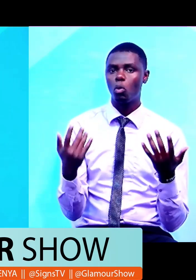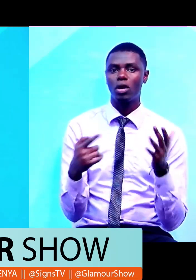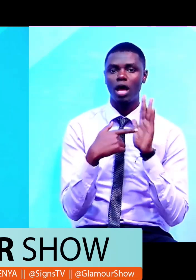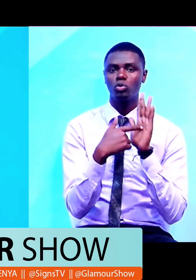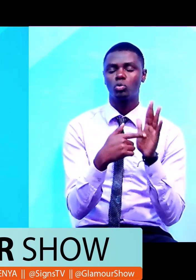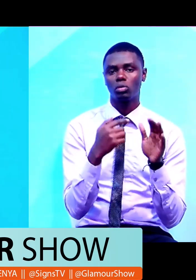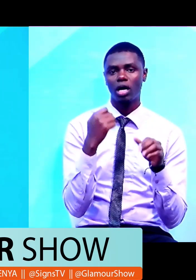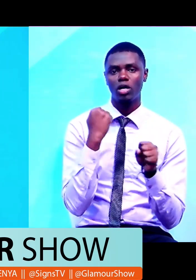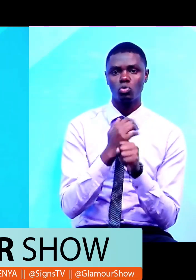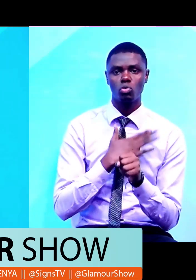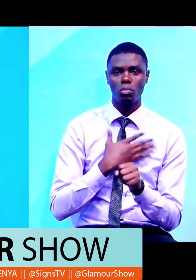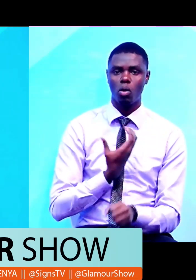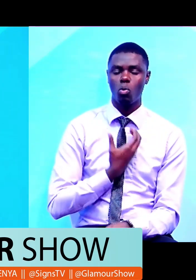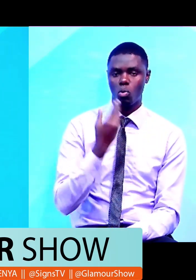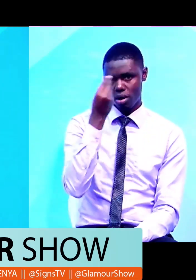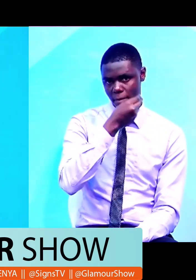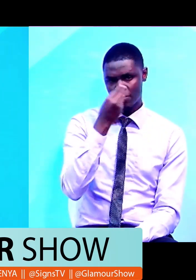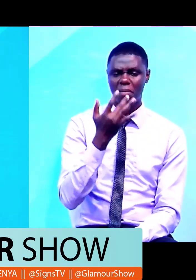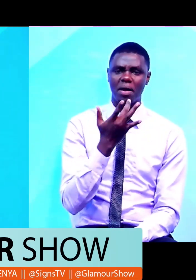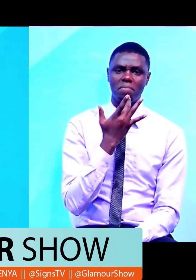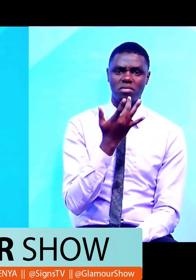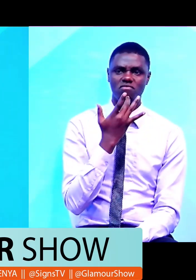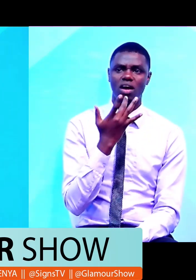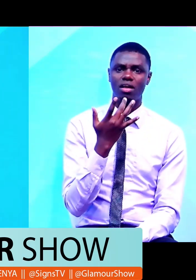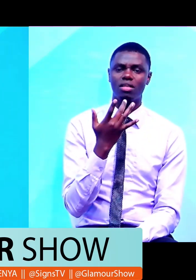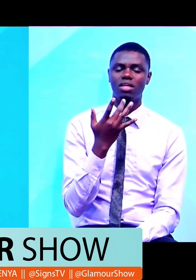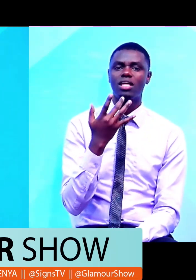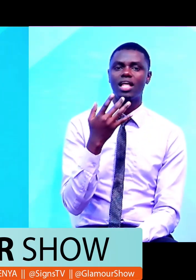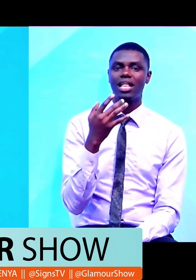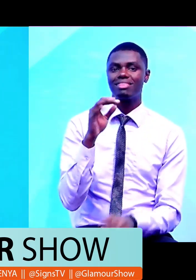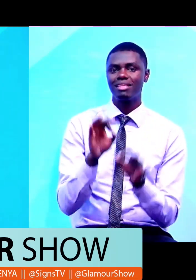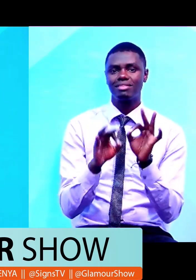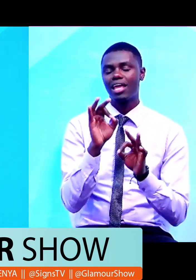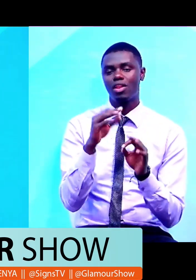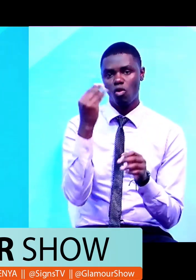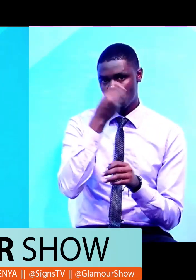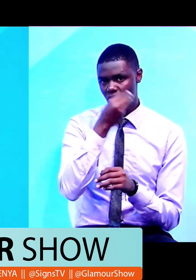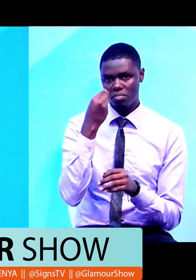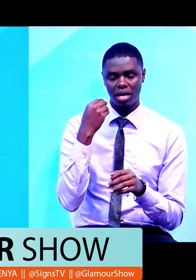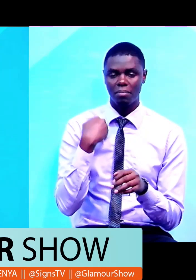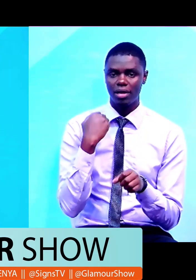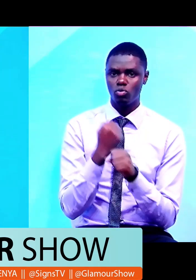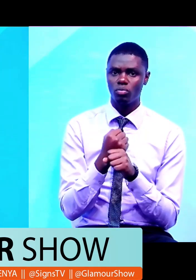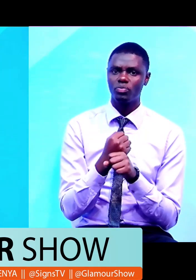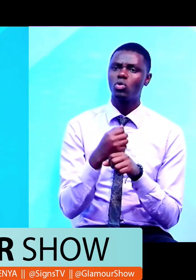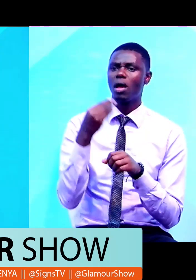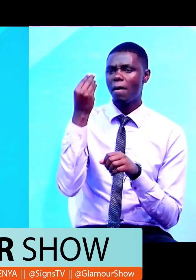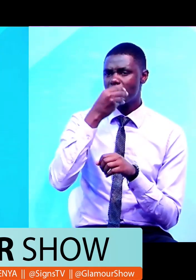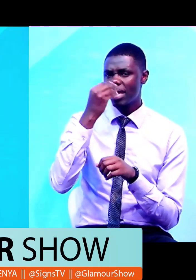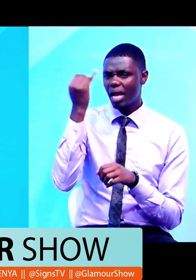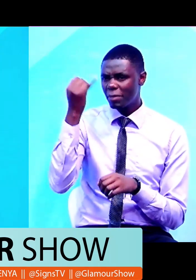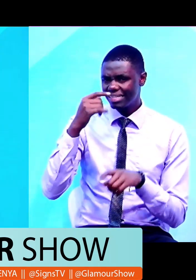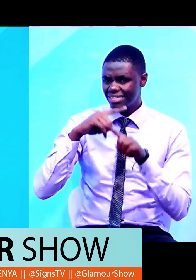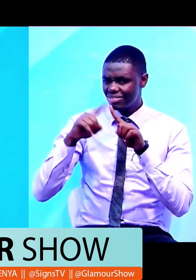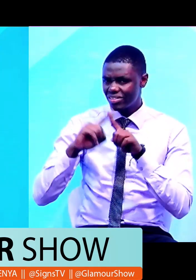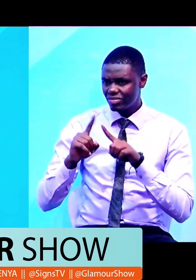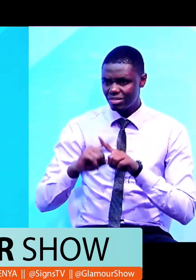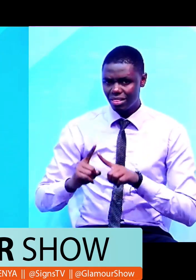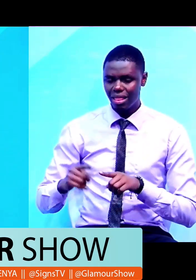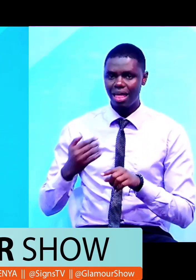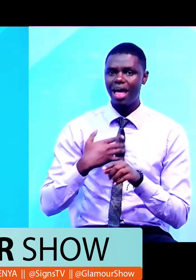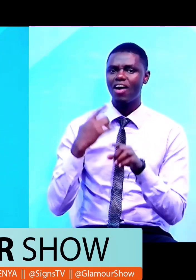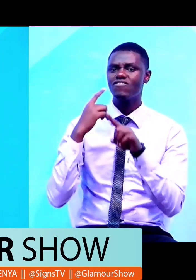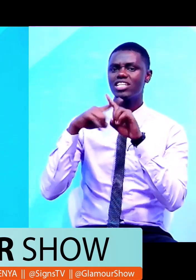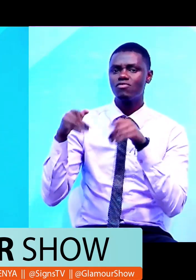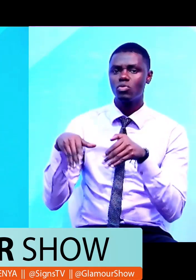my own makeup. I prefer the style of makeup that I do. Every makeup artist has a different